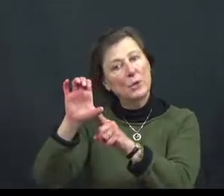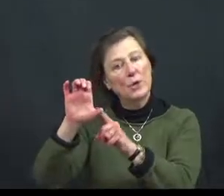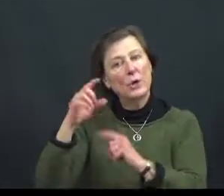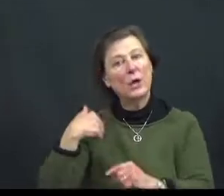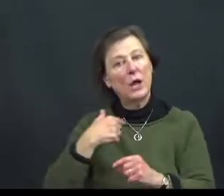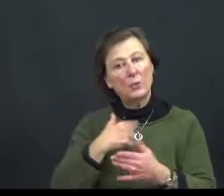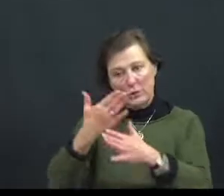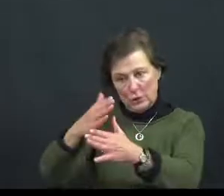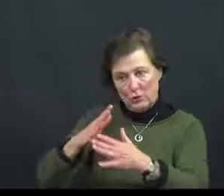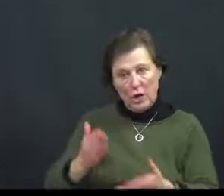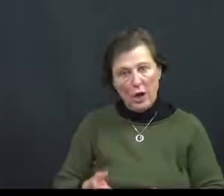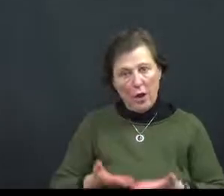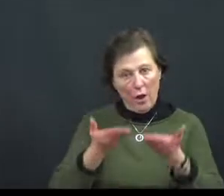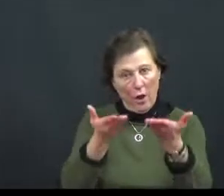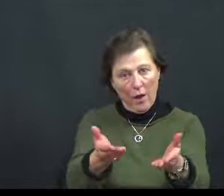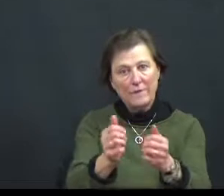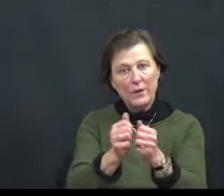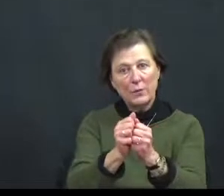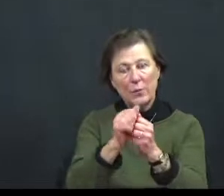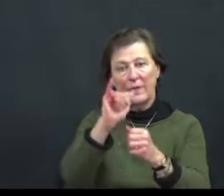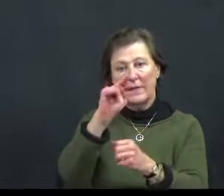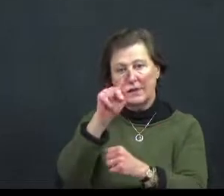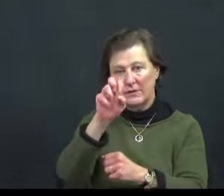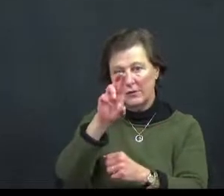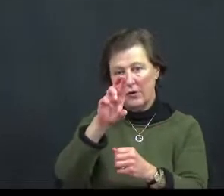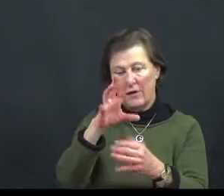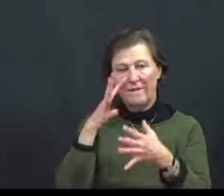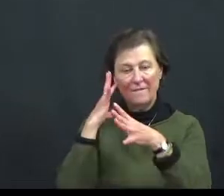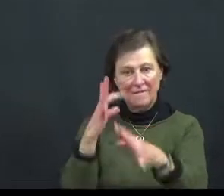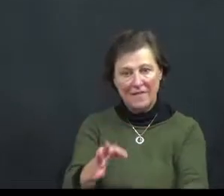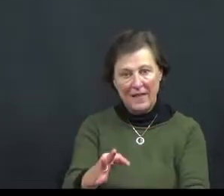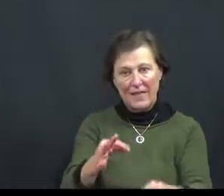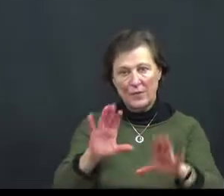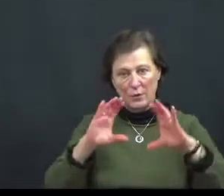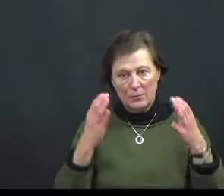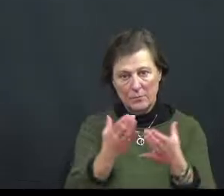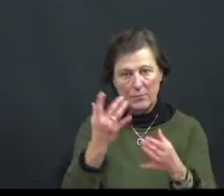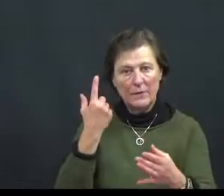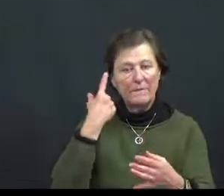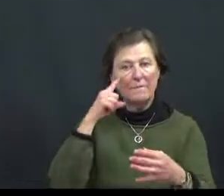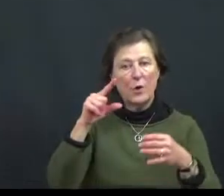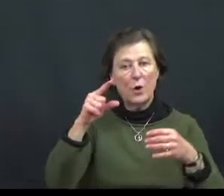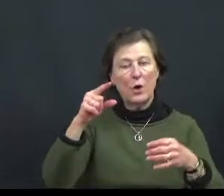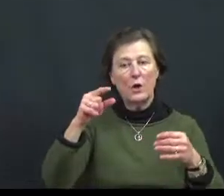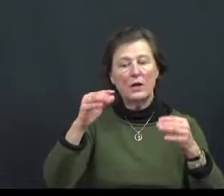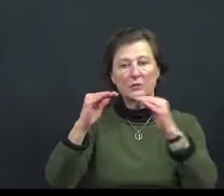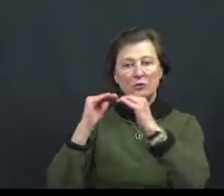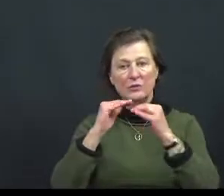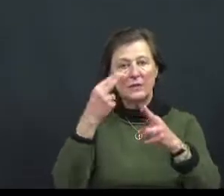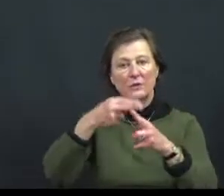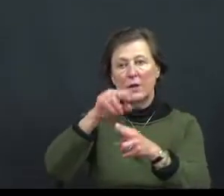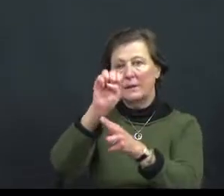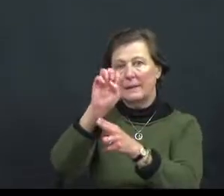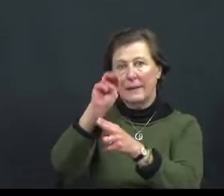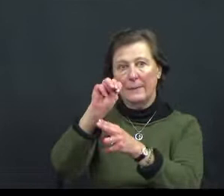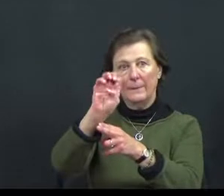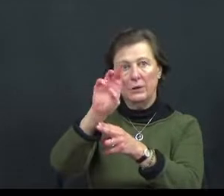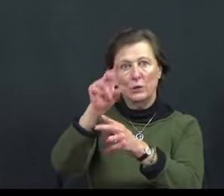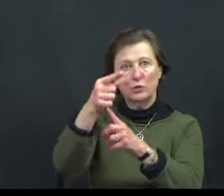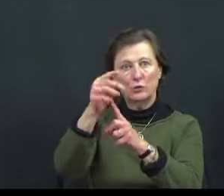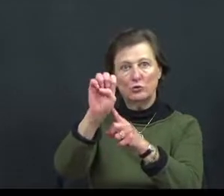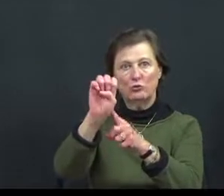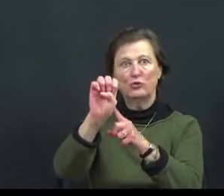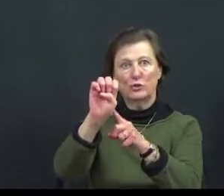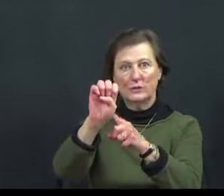our offering with the Interfaith Movement for Immigrant Justice, Emerge. This nonprofit is in relationship